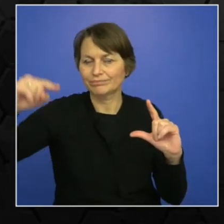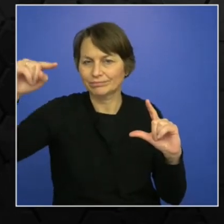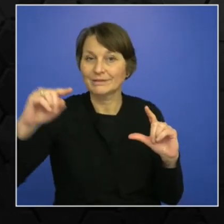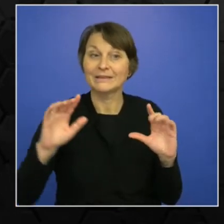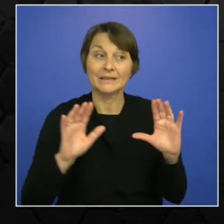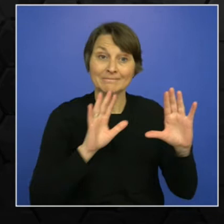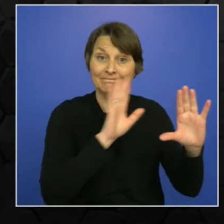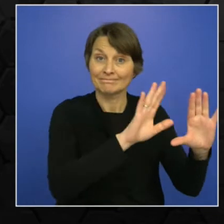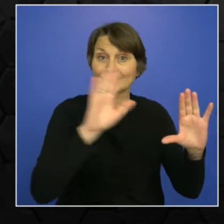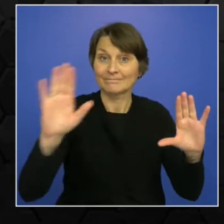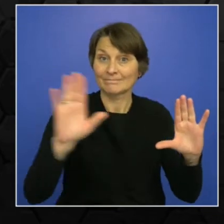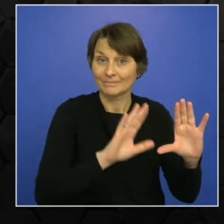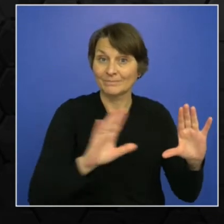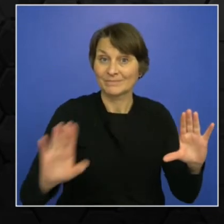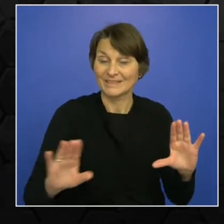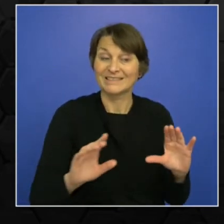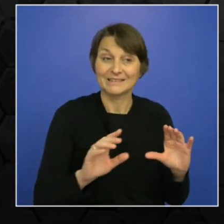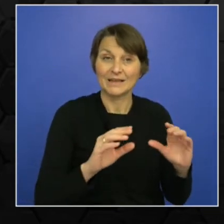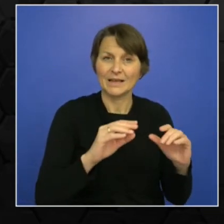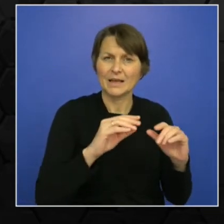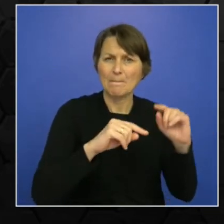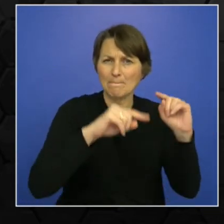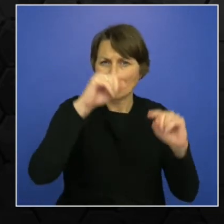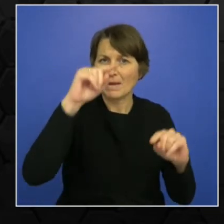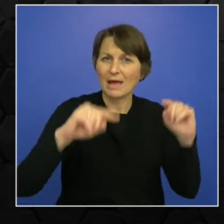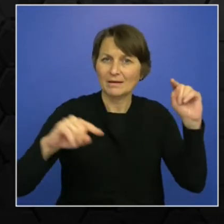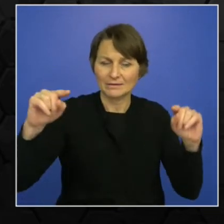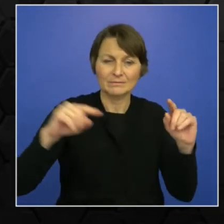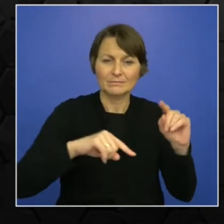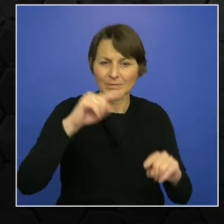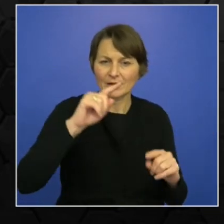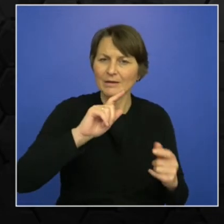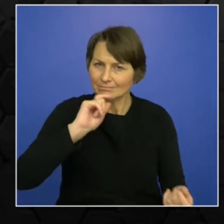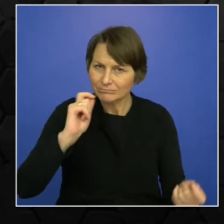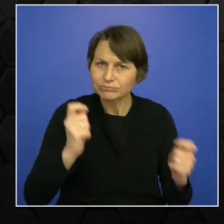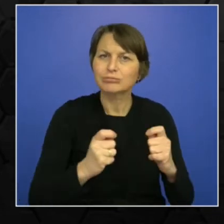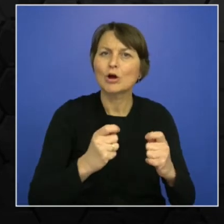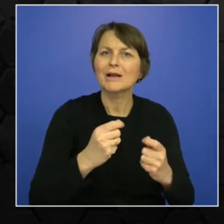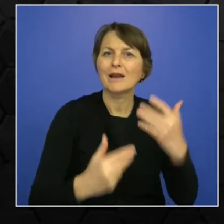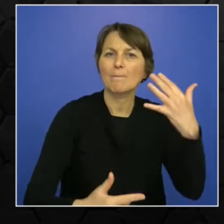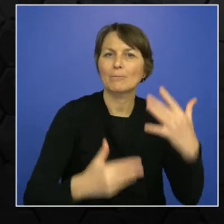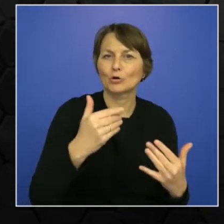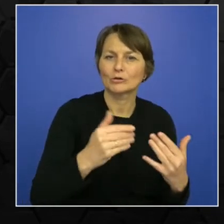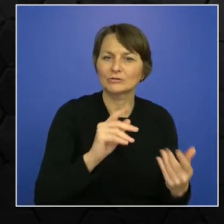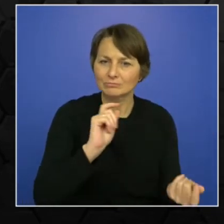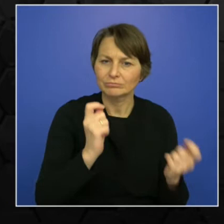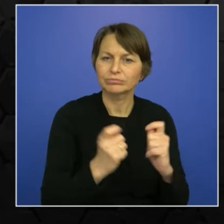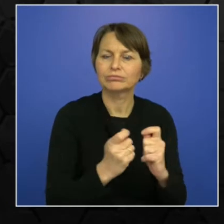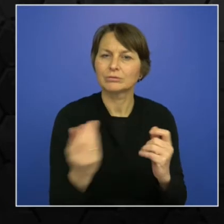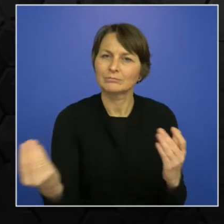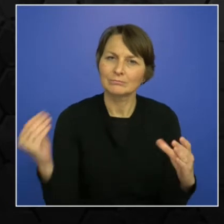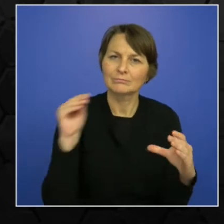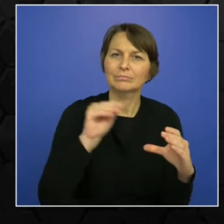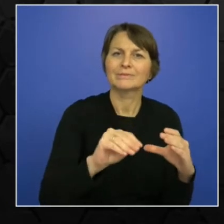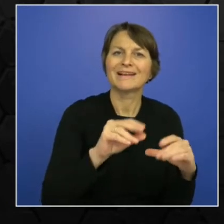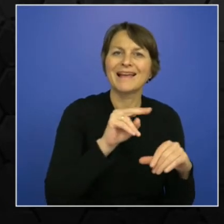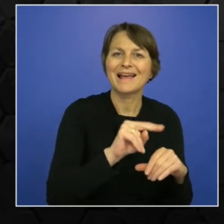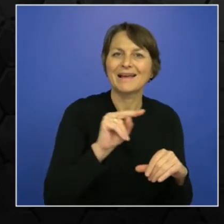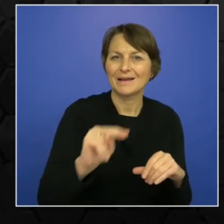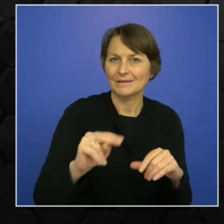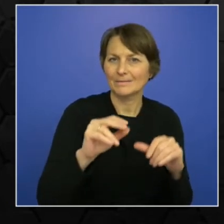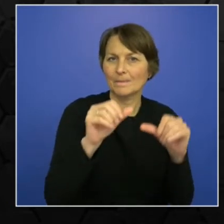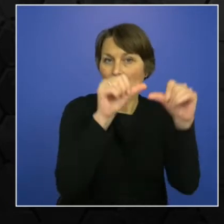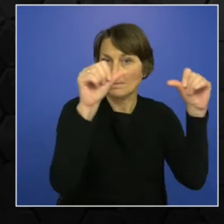see is basically what is ultimately converted into numerical data for computation in the neural network model. So these